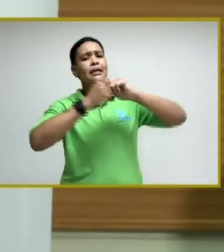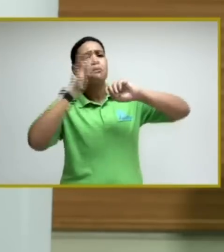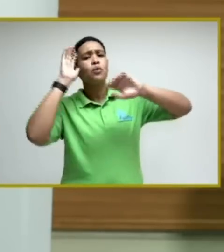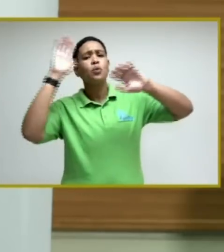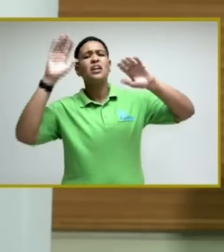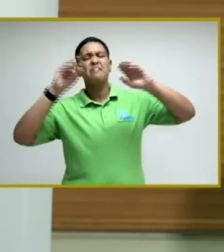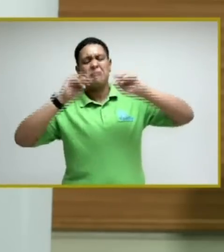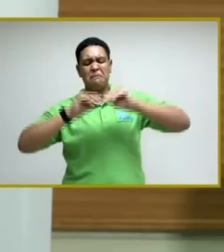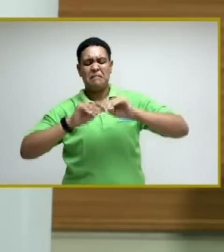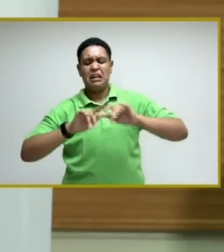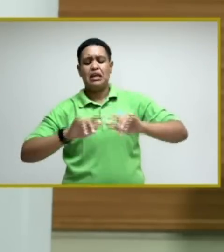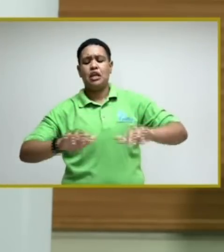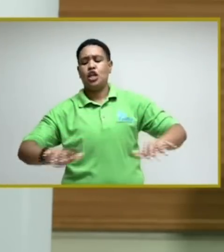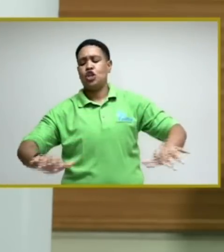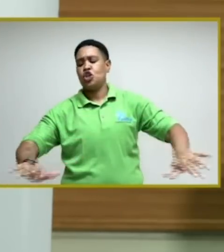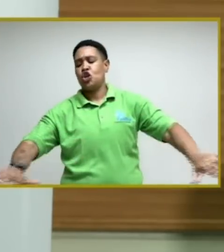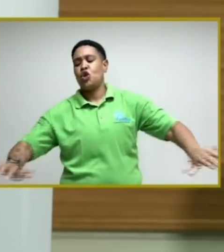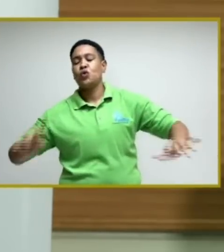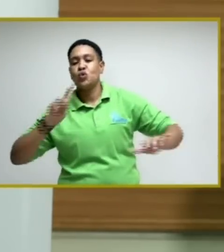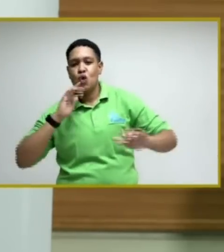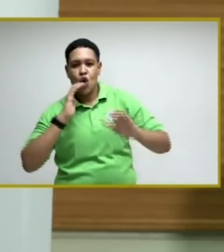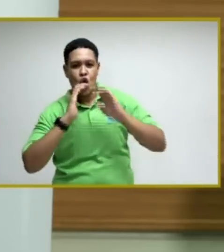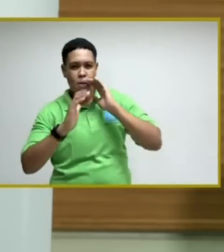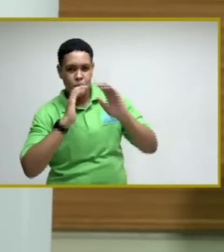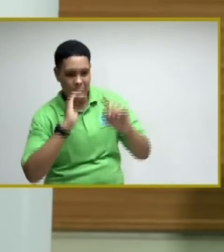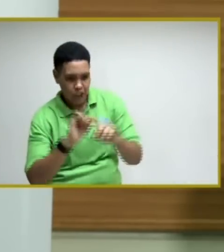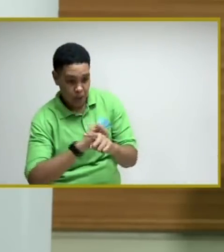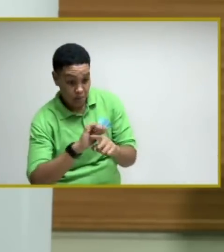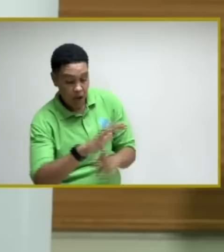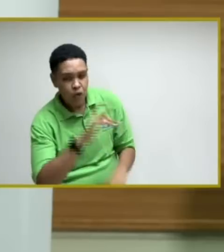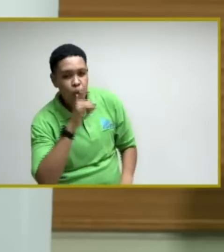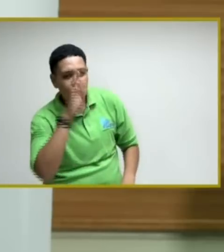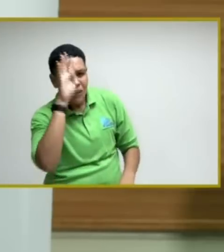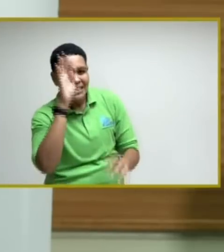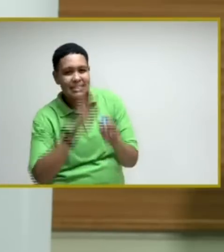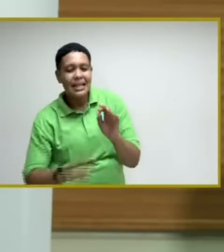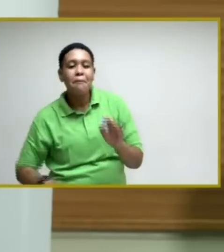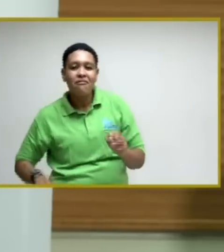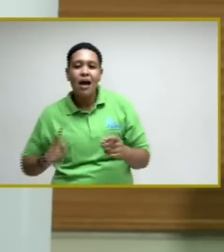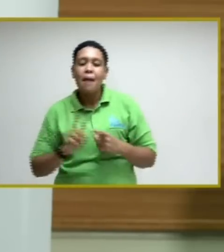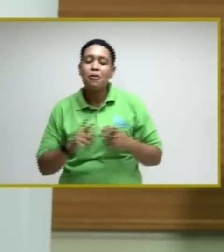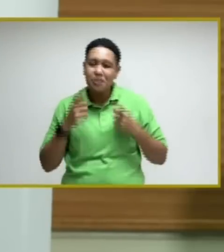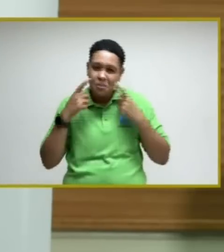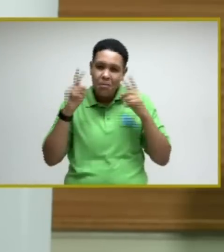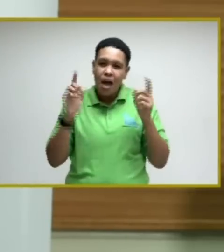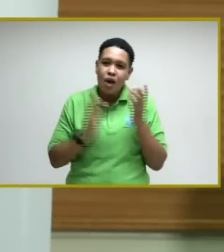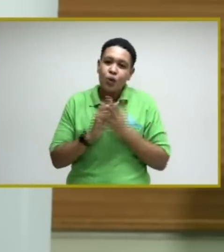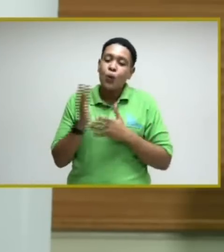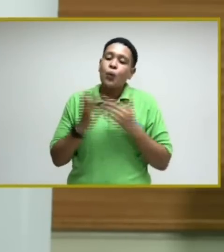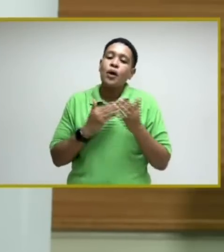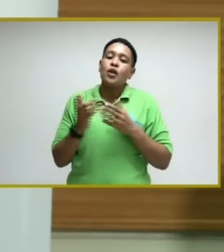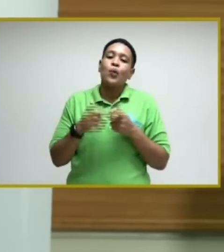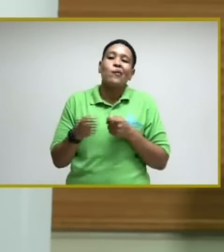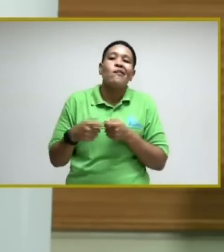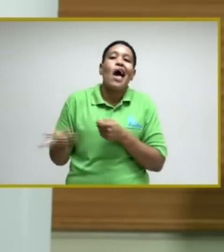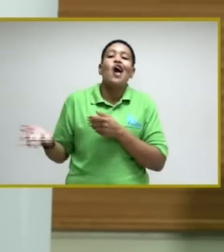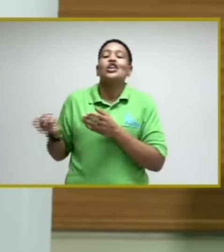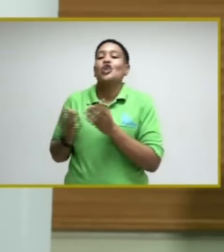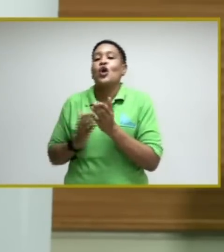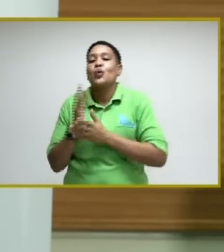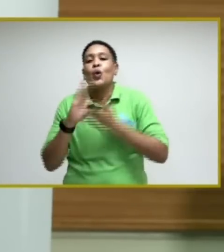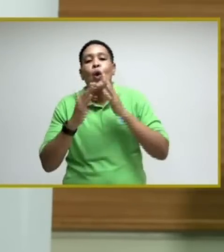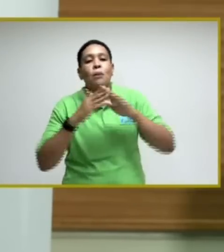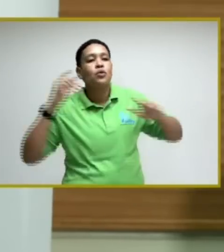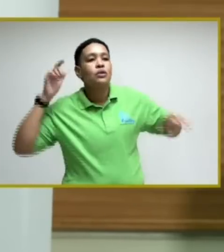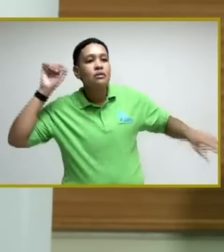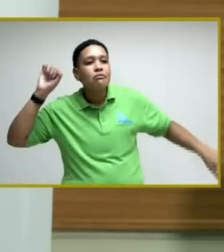filtered down to the communication practitioners who will simplify and get it out, whether through flyers or in the communities,